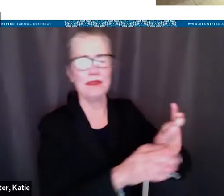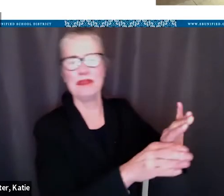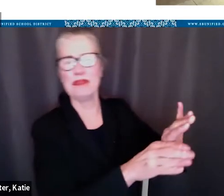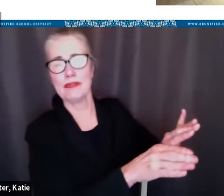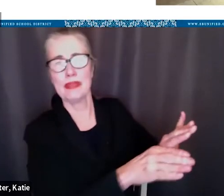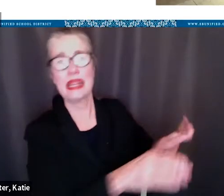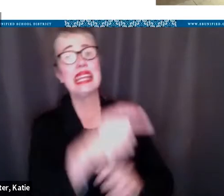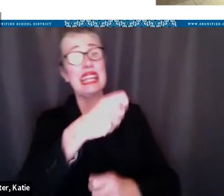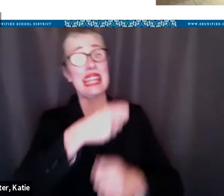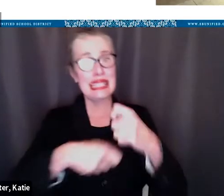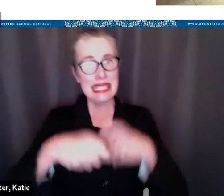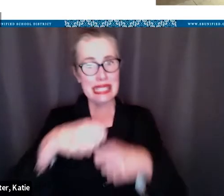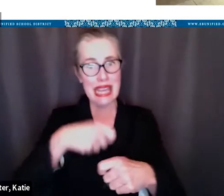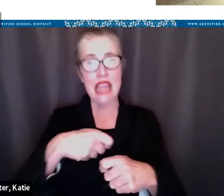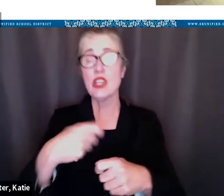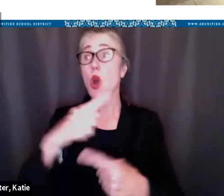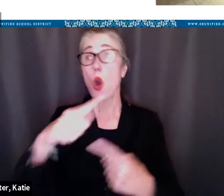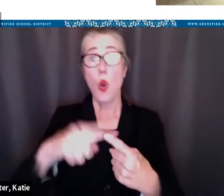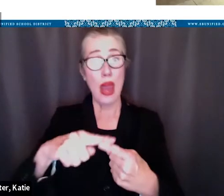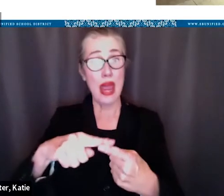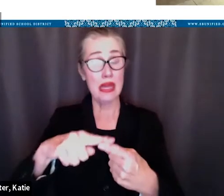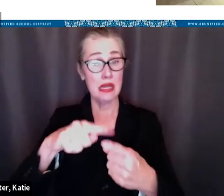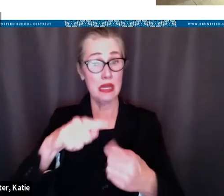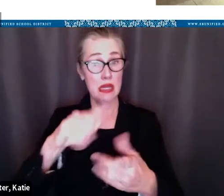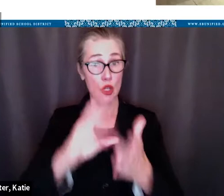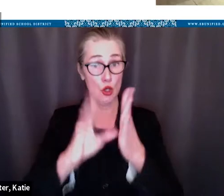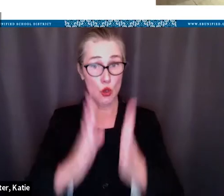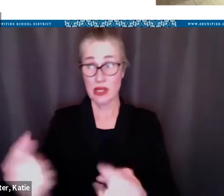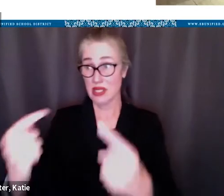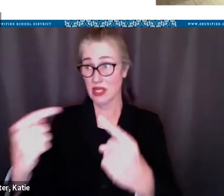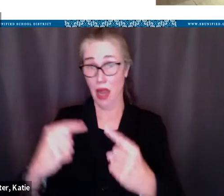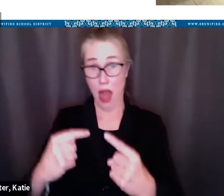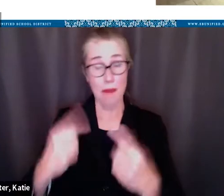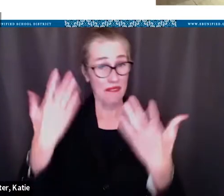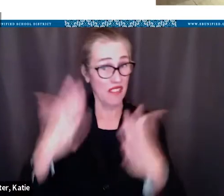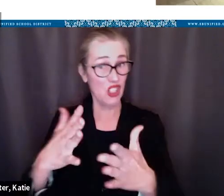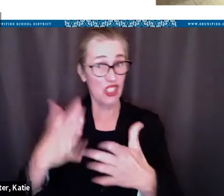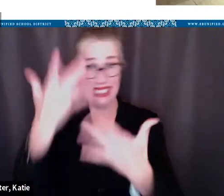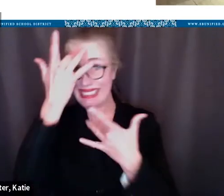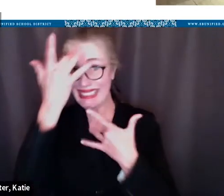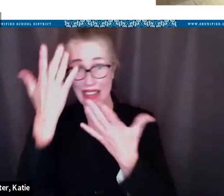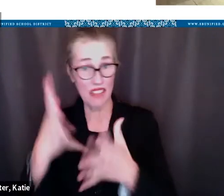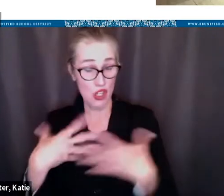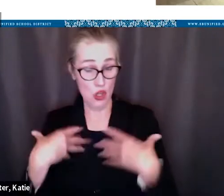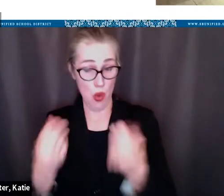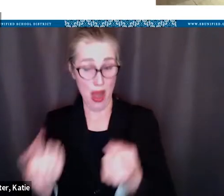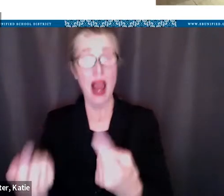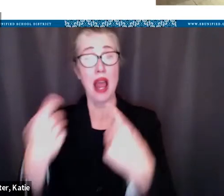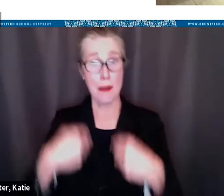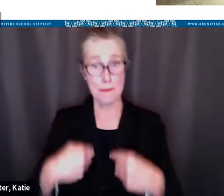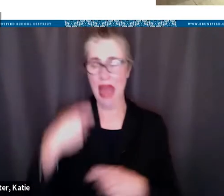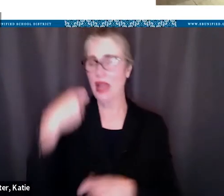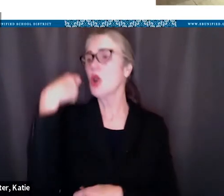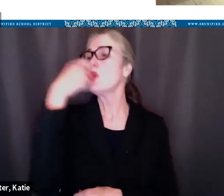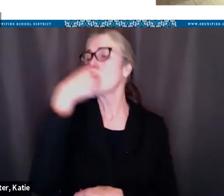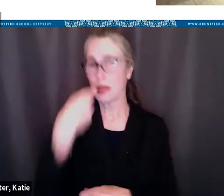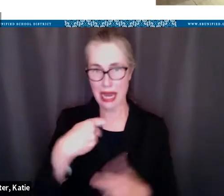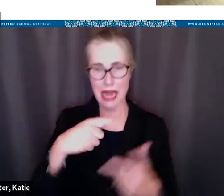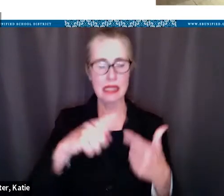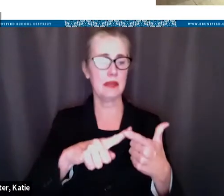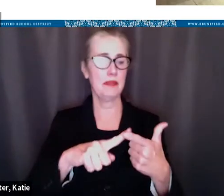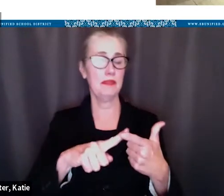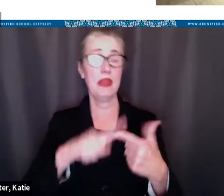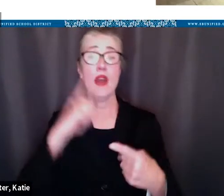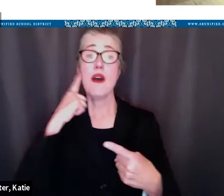we'll do of course athletics and extracurricular testing symptomatic we will do random testing as well